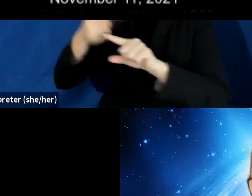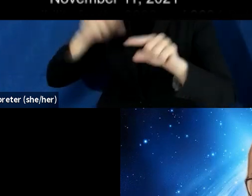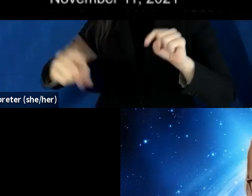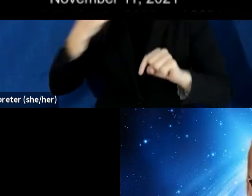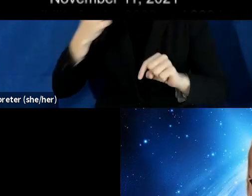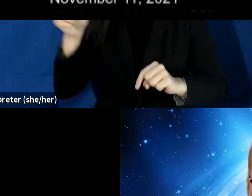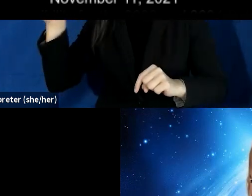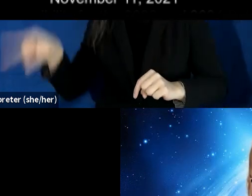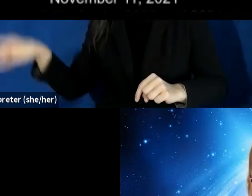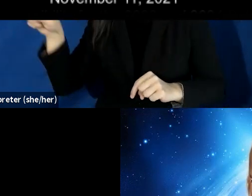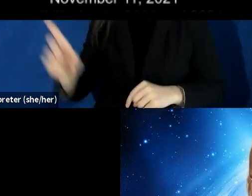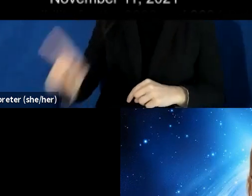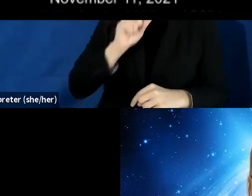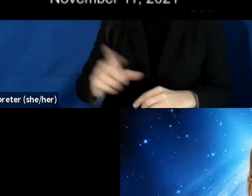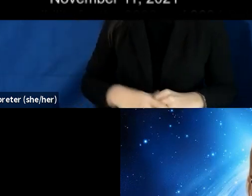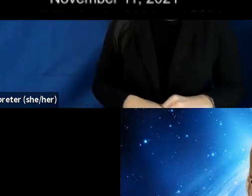sure.